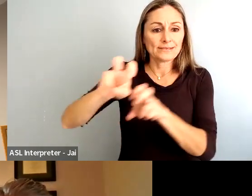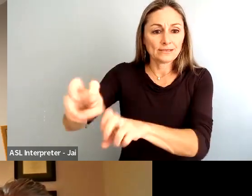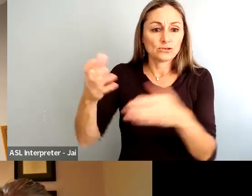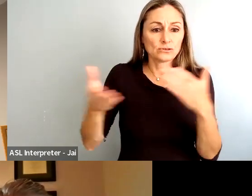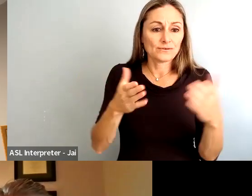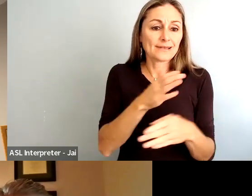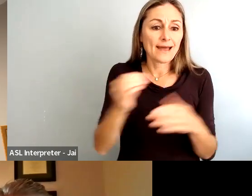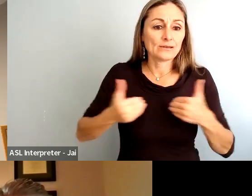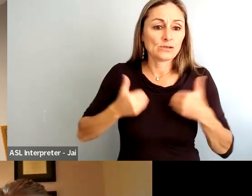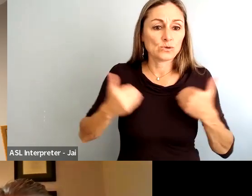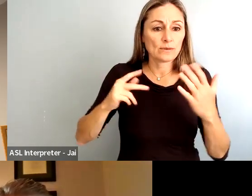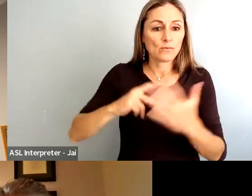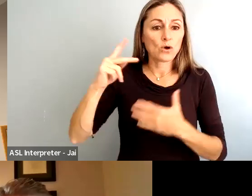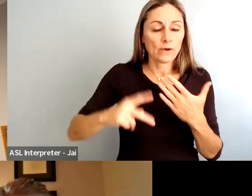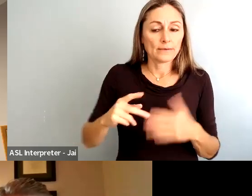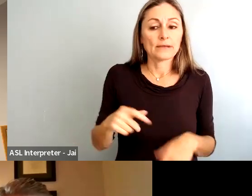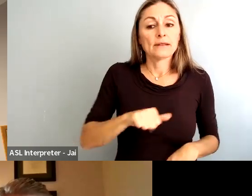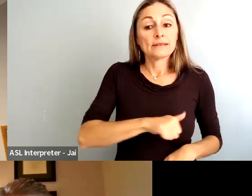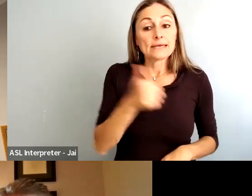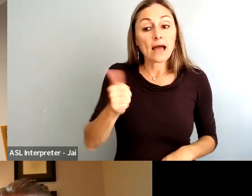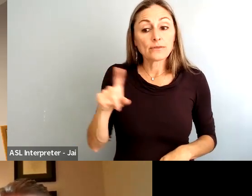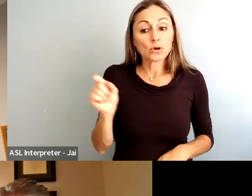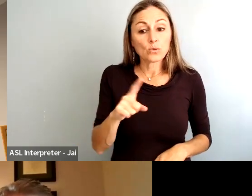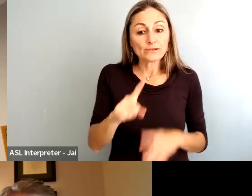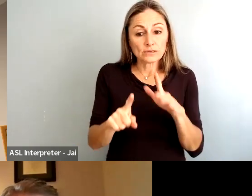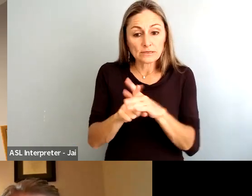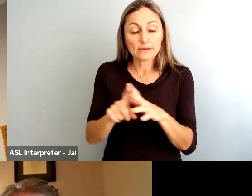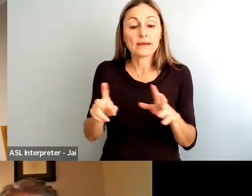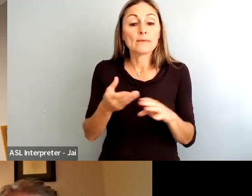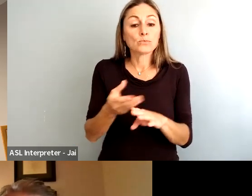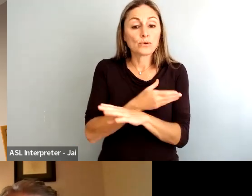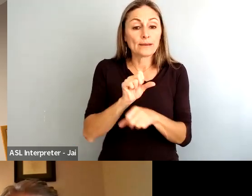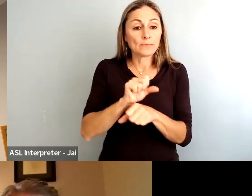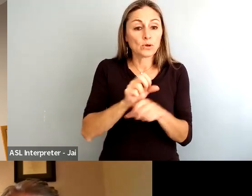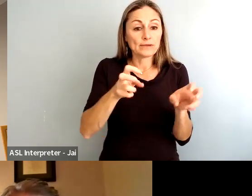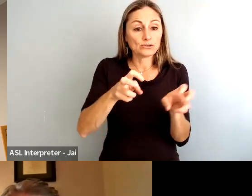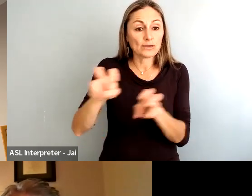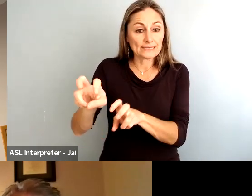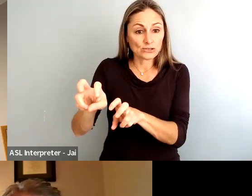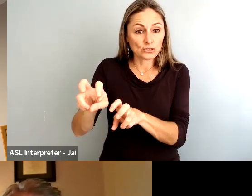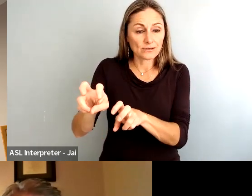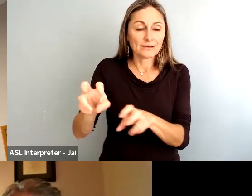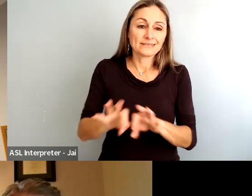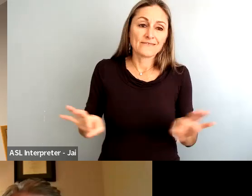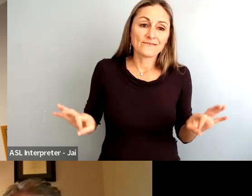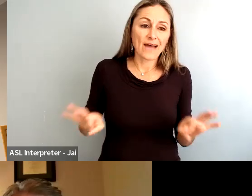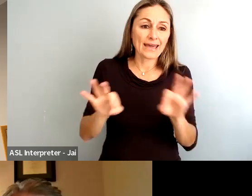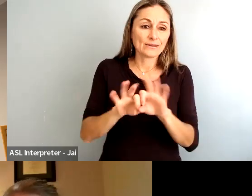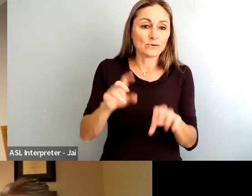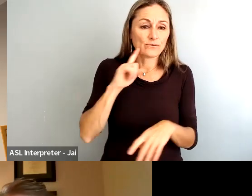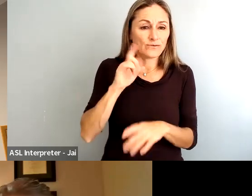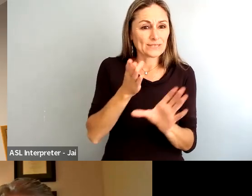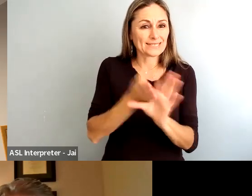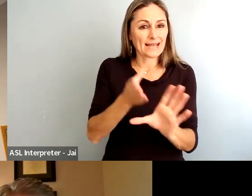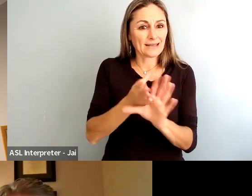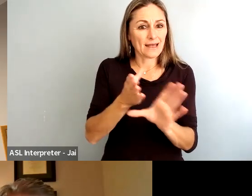programming. The other question that we have is pre-employment transition. It's vital, especially for psychological,